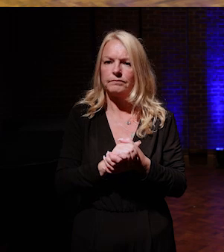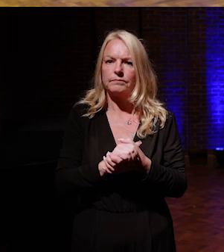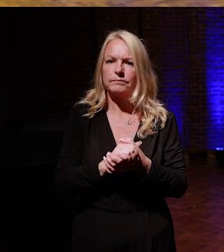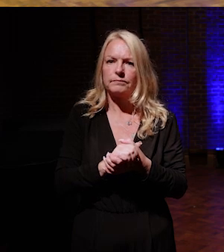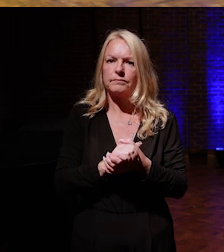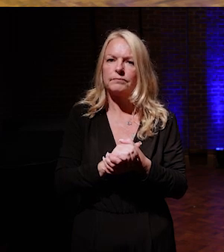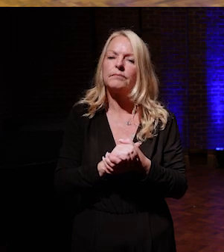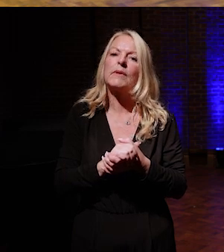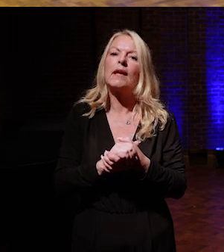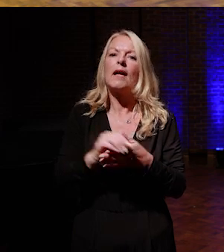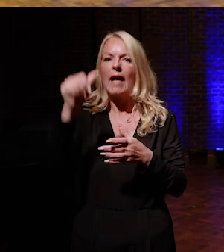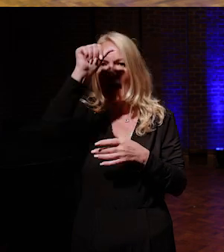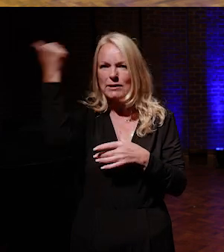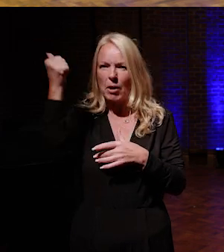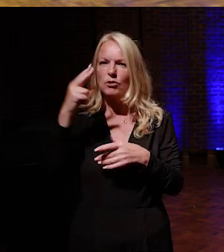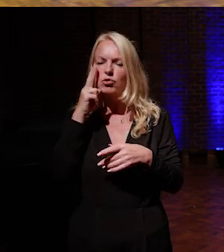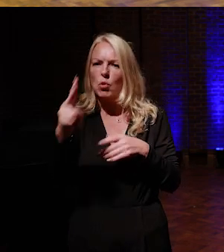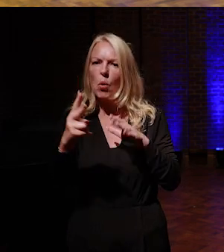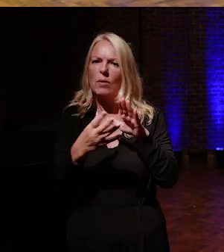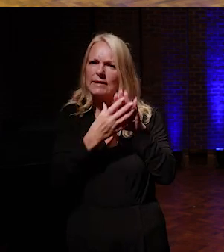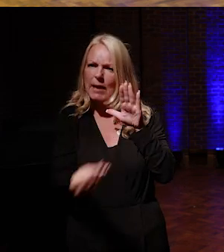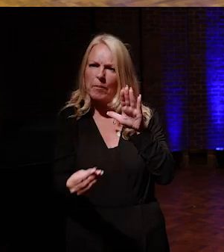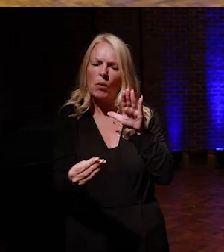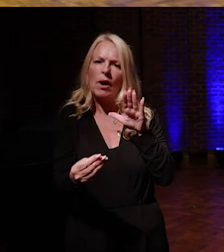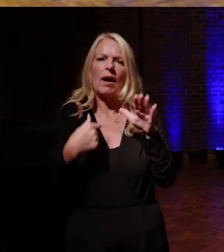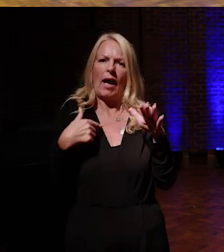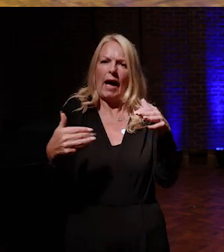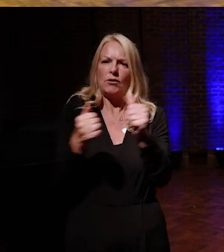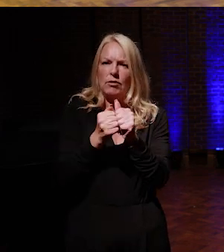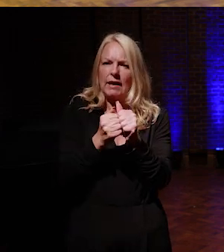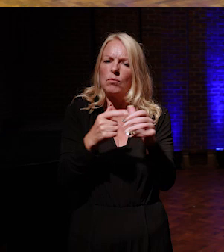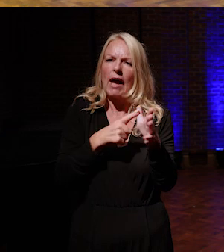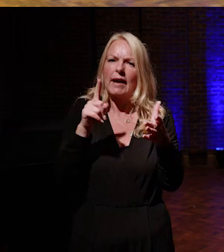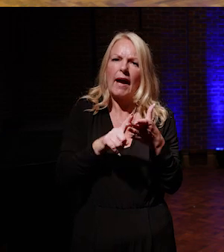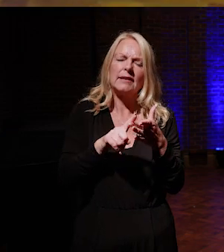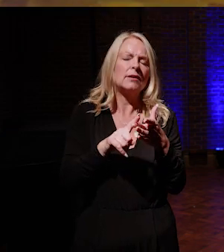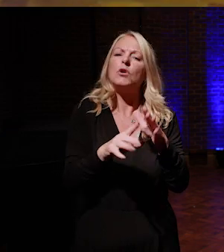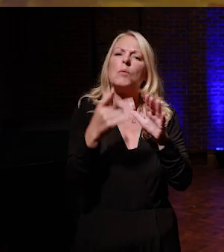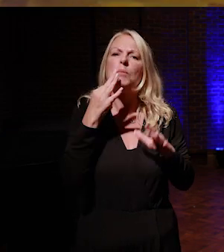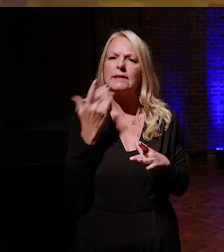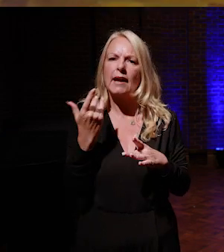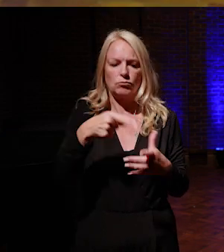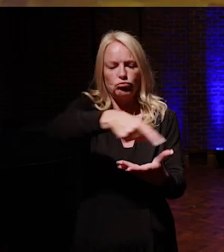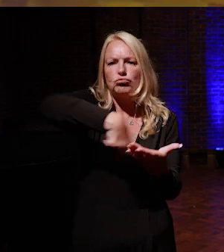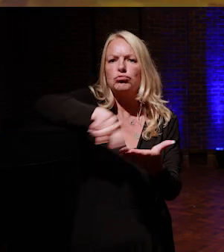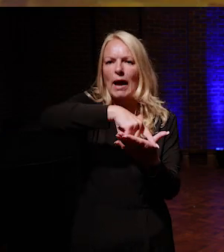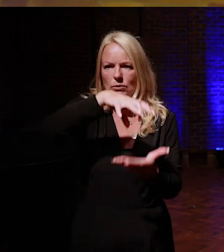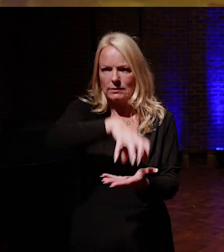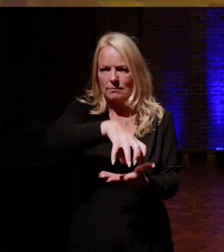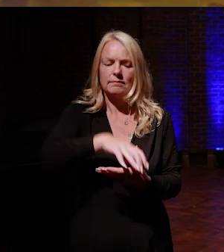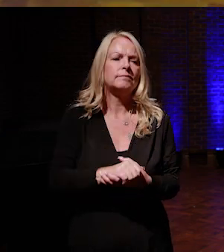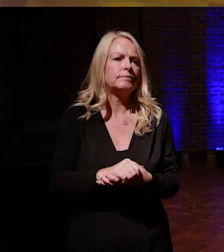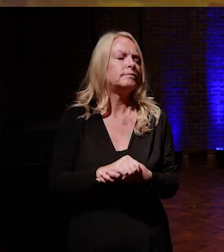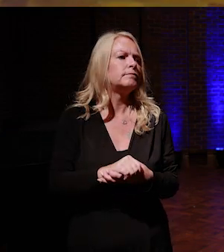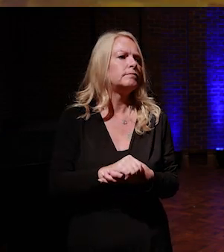So when the expert saw this example, he actually said, no, I agree with the AI. This is not a mistake. This is a round house. And